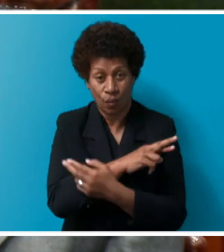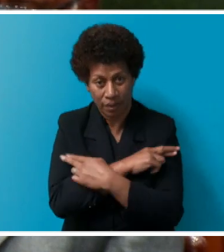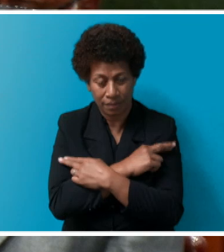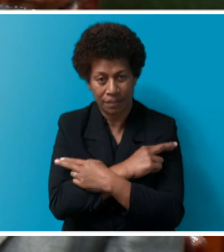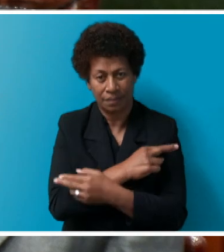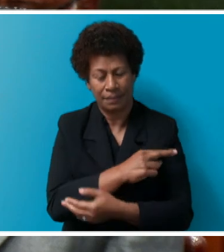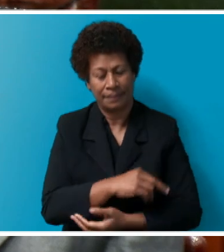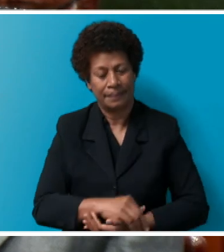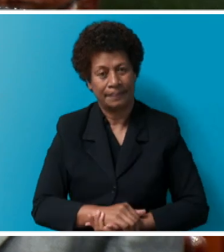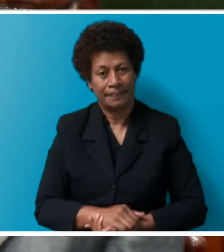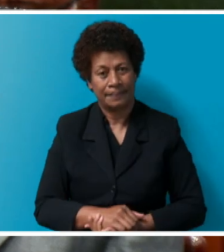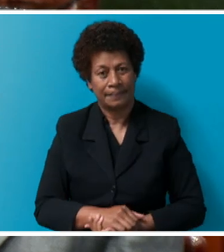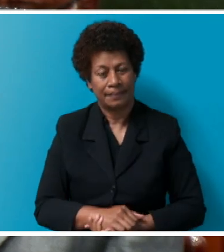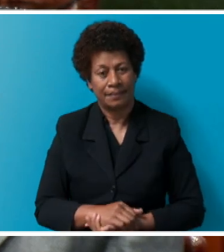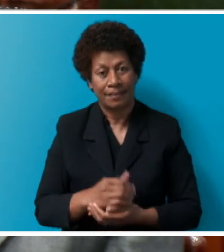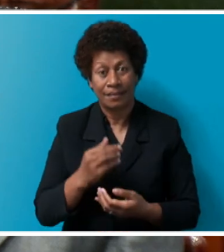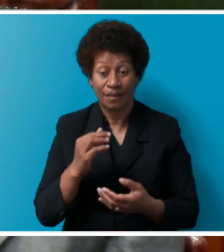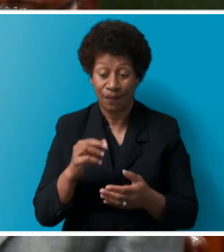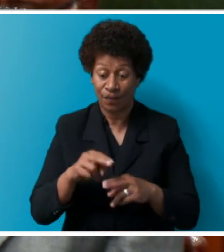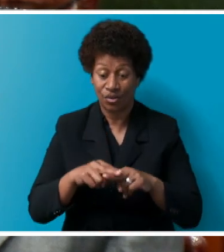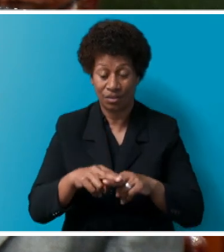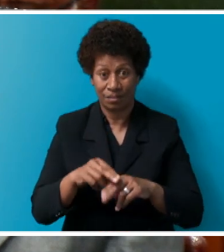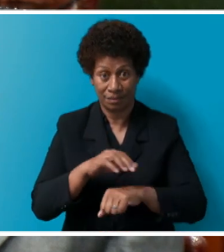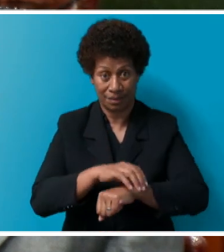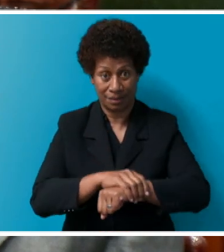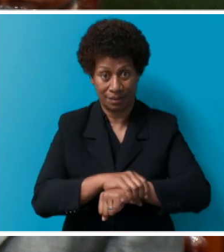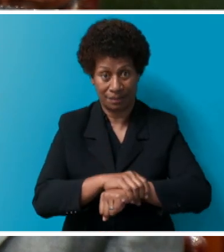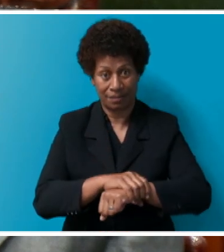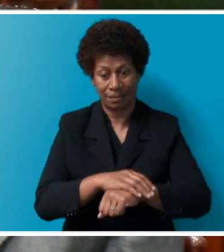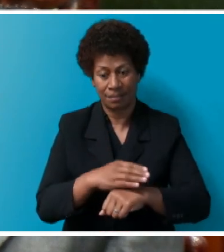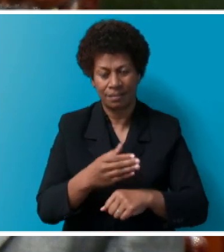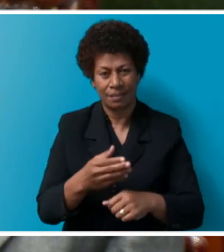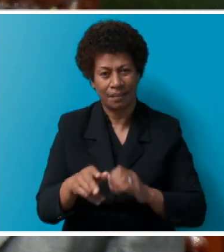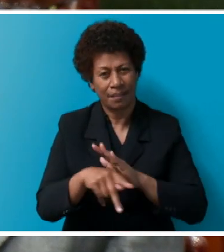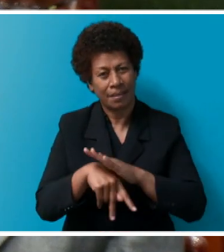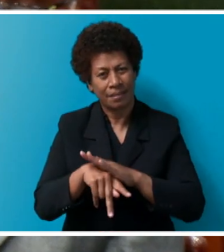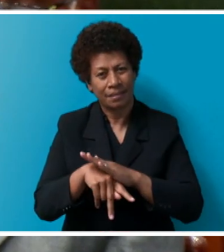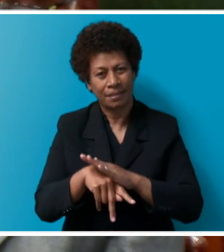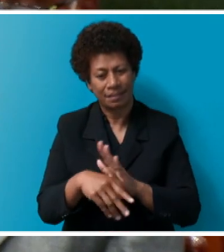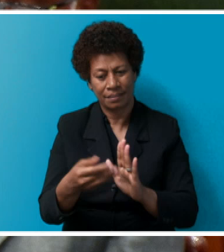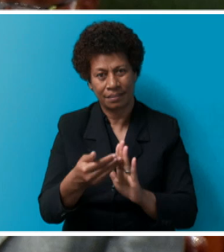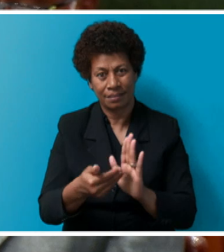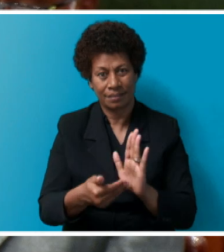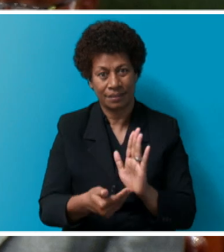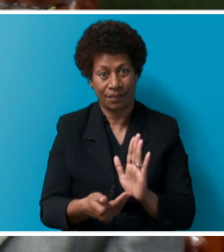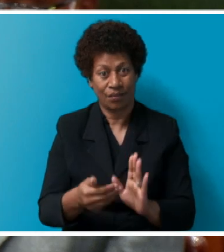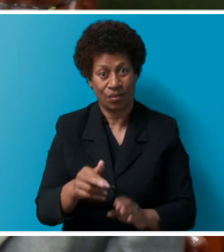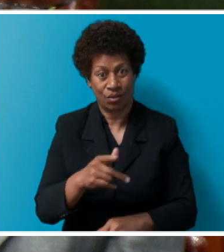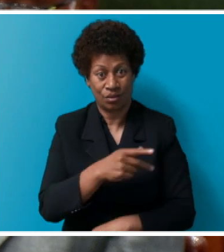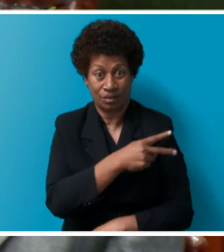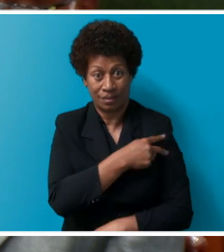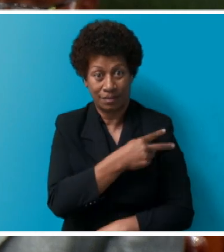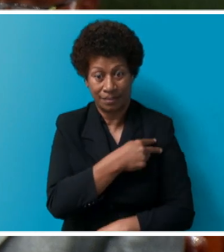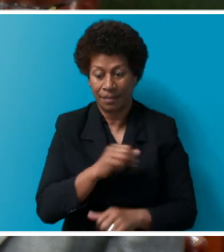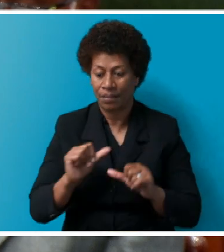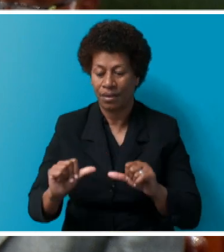Mr. Speaker, sir, while the Fiji Police Force holds the primary mandate for security, protecting our places